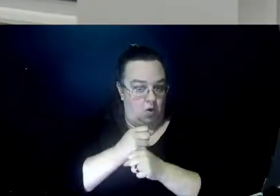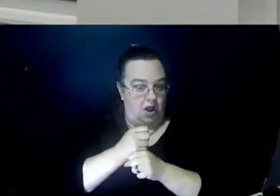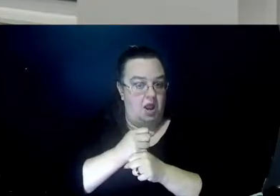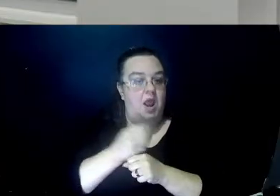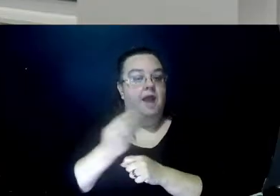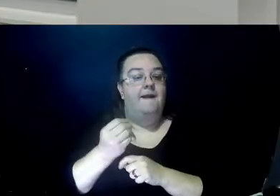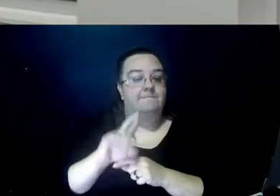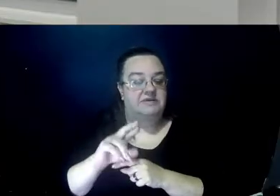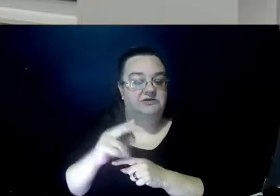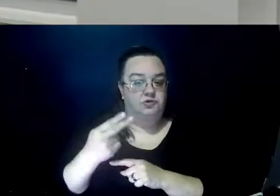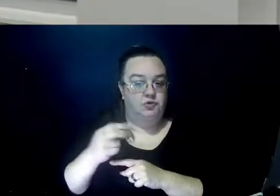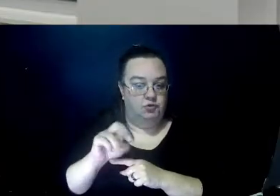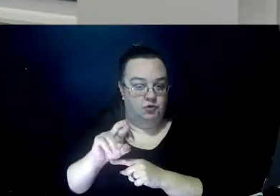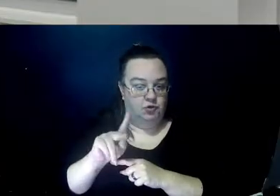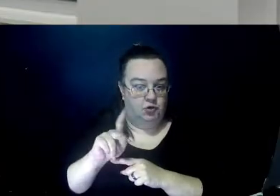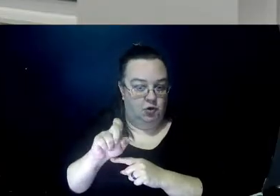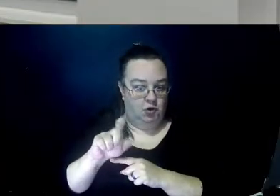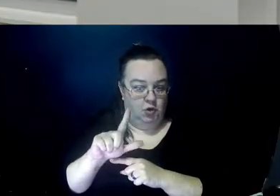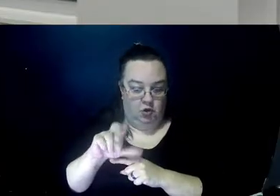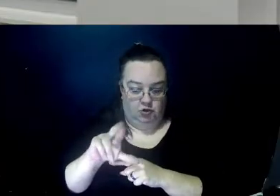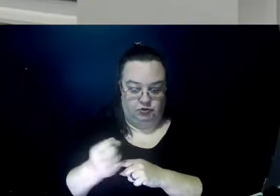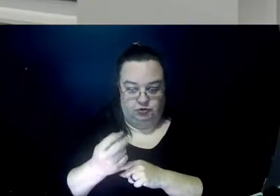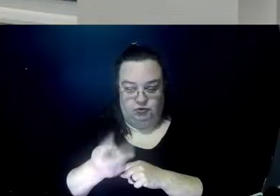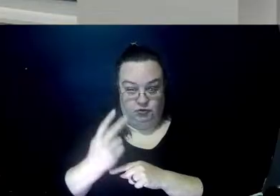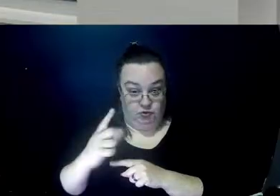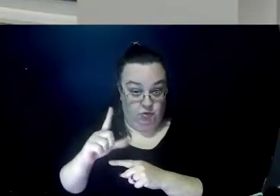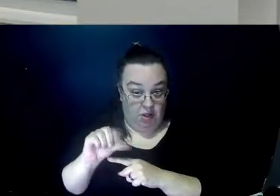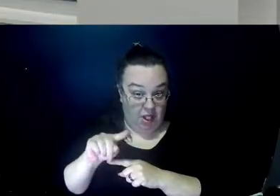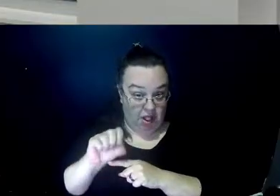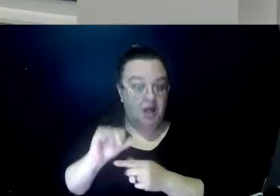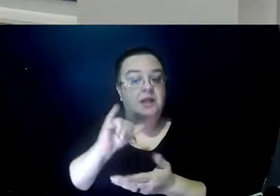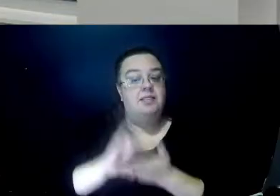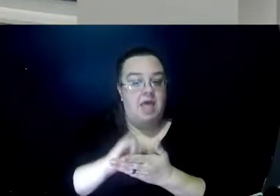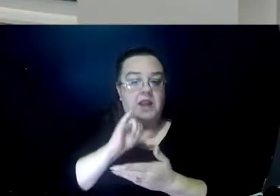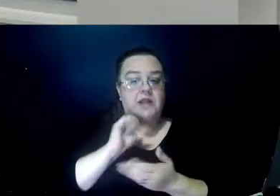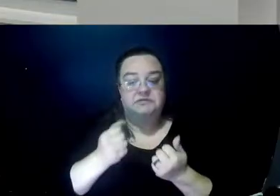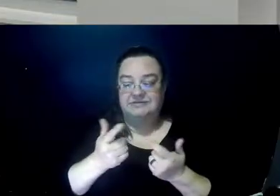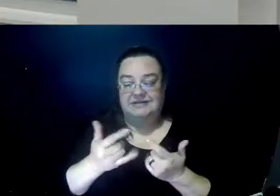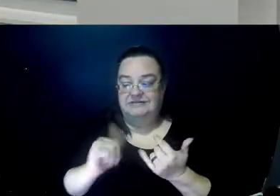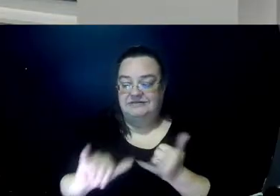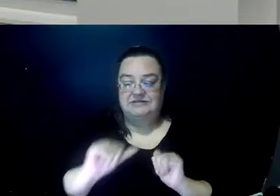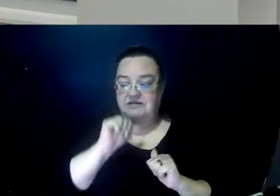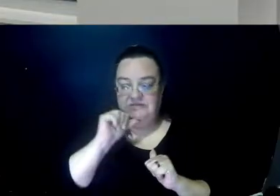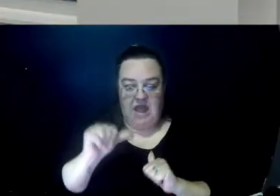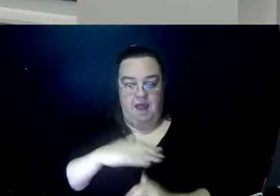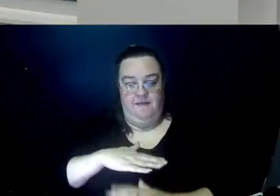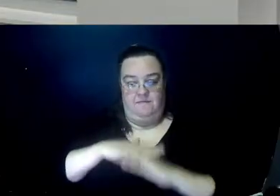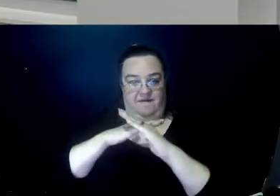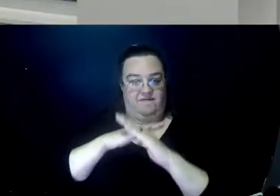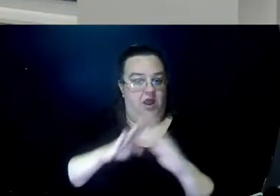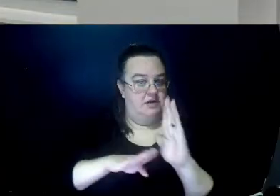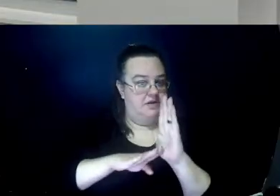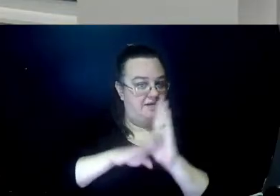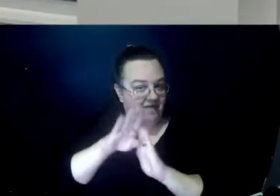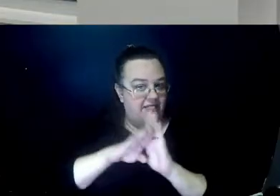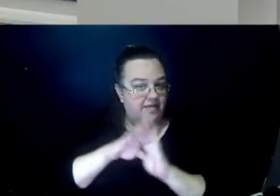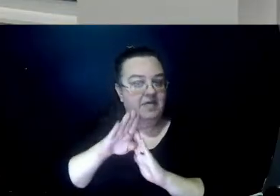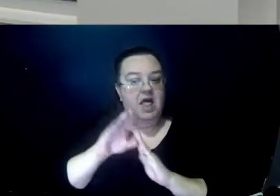Mr. Horkler's 2 lots, that still does not prevent development of the